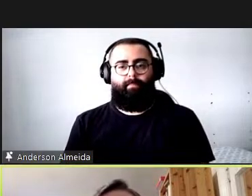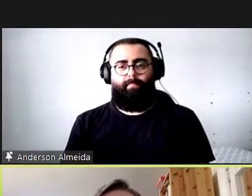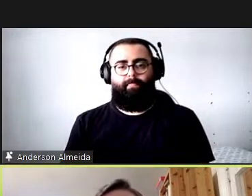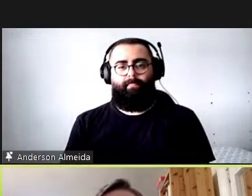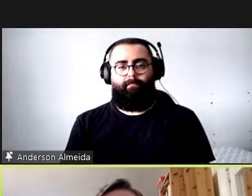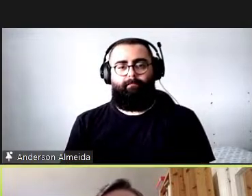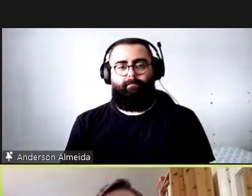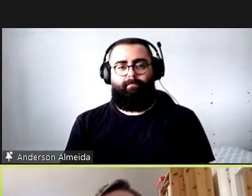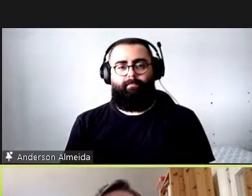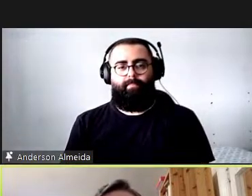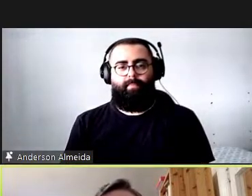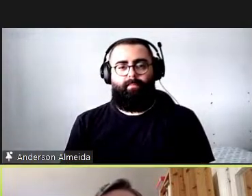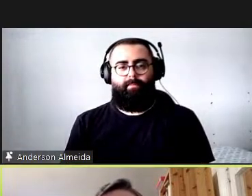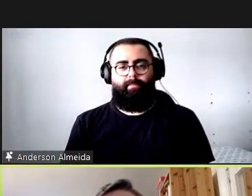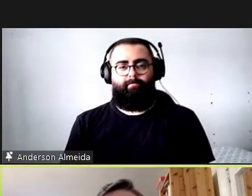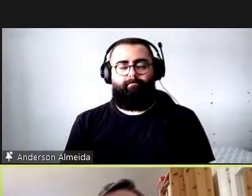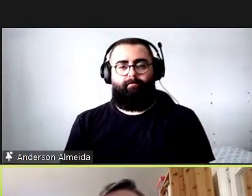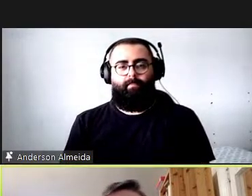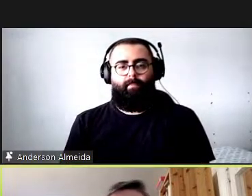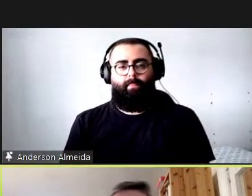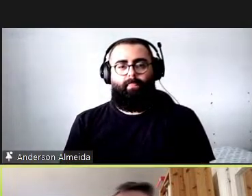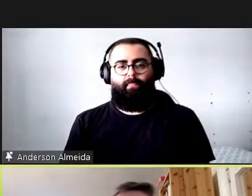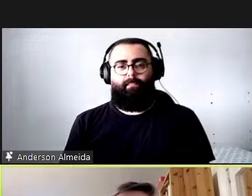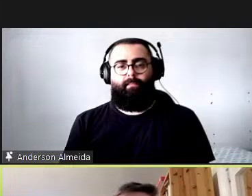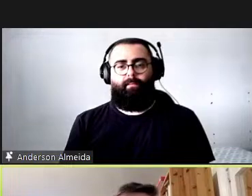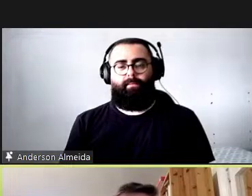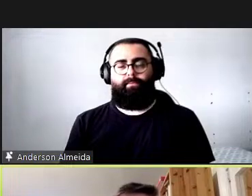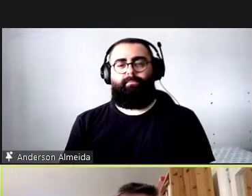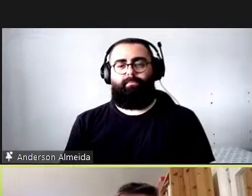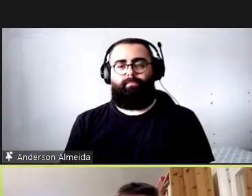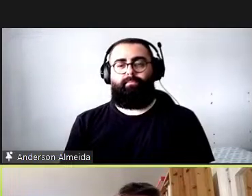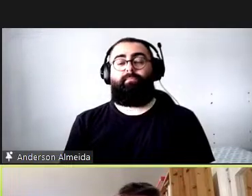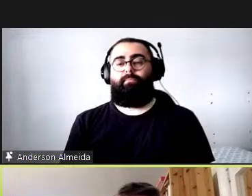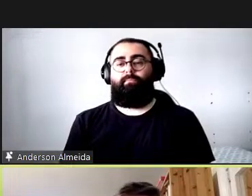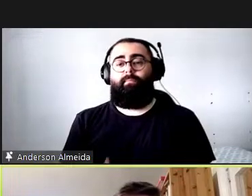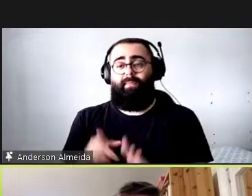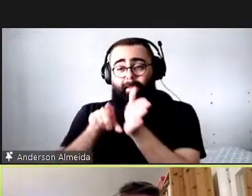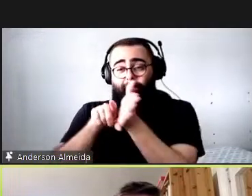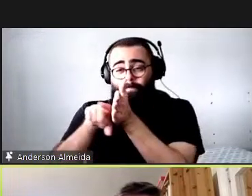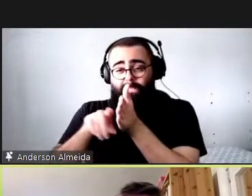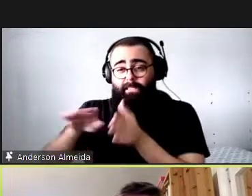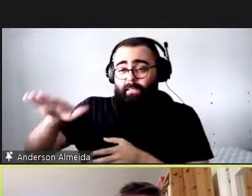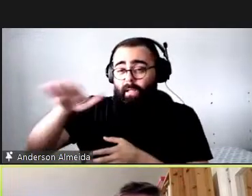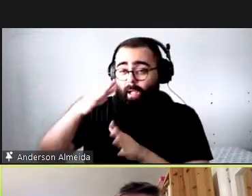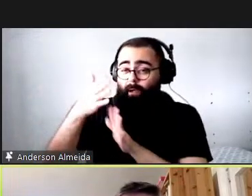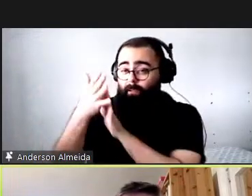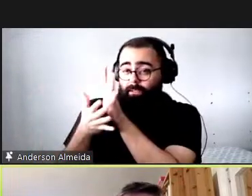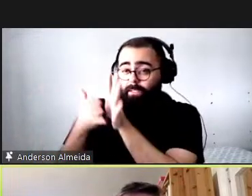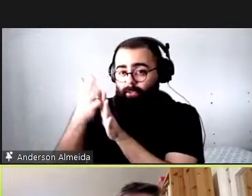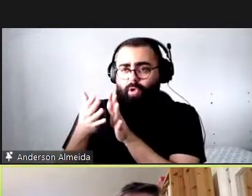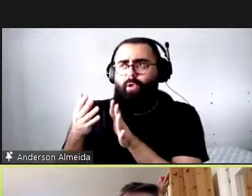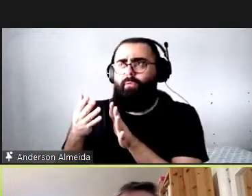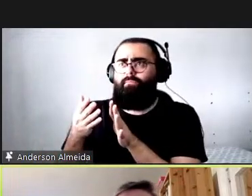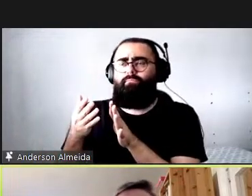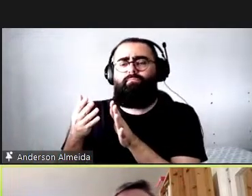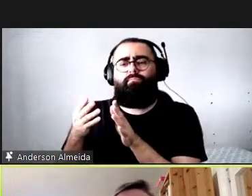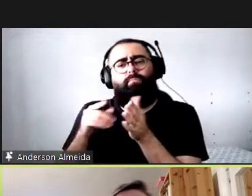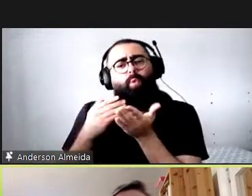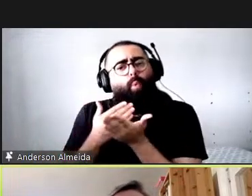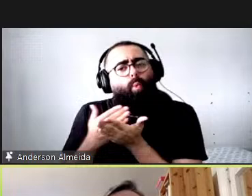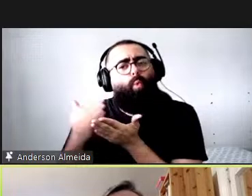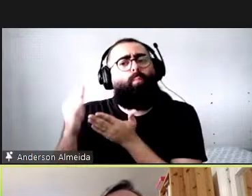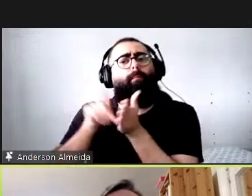I think when sign linguists started talking about prosody in an